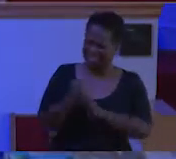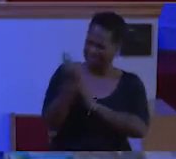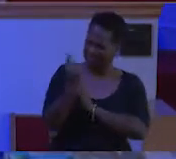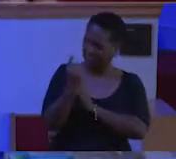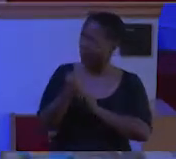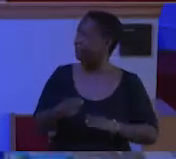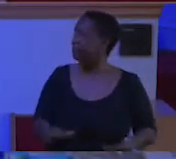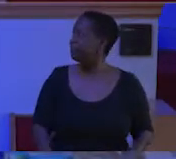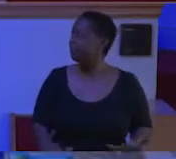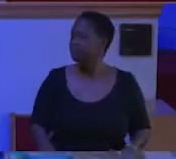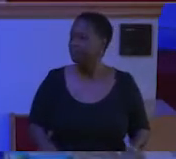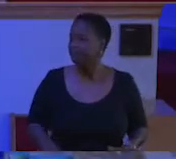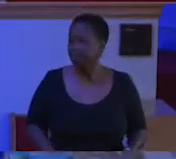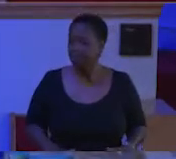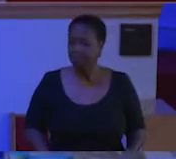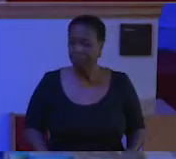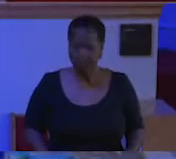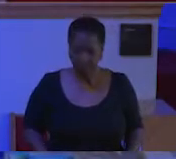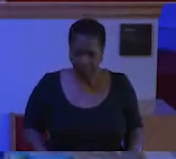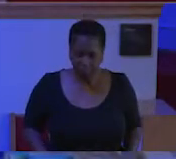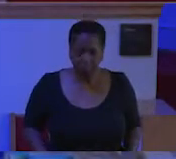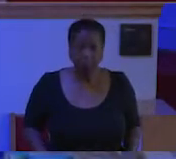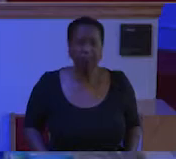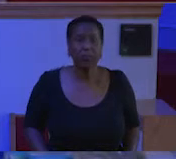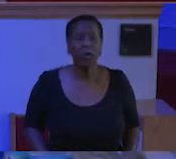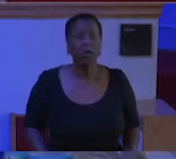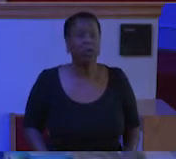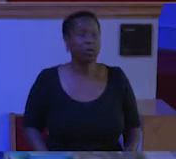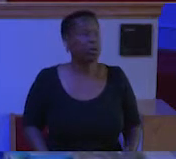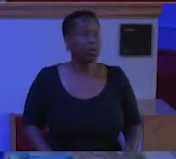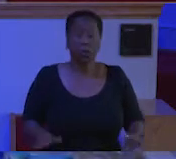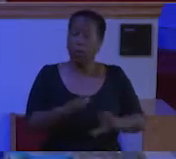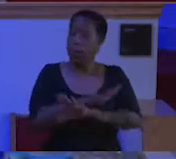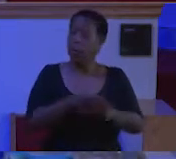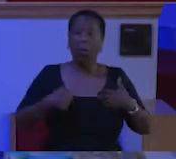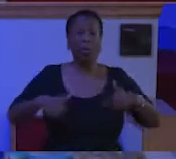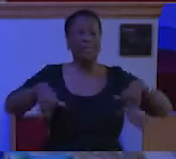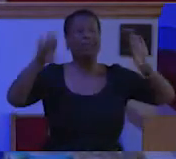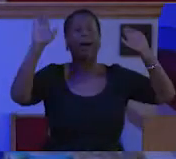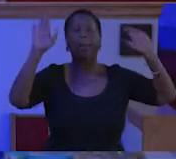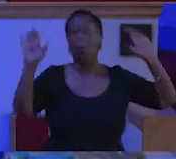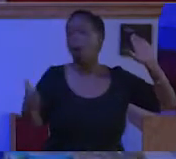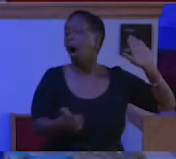about the people of God. So don't give up on other folks.